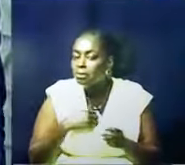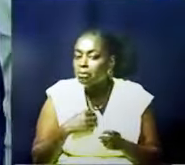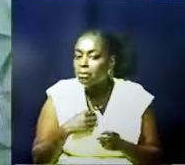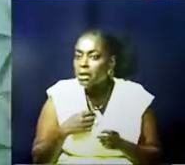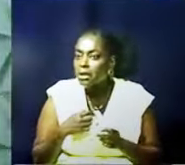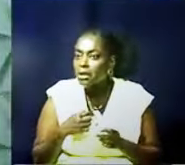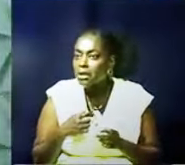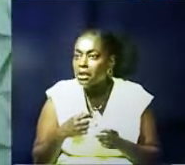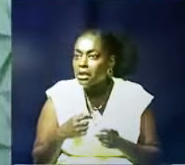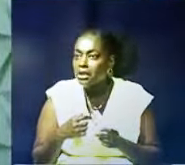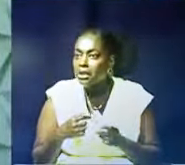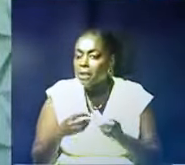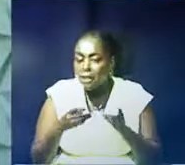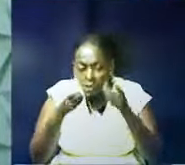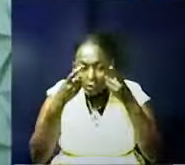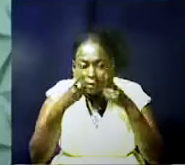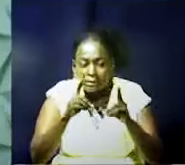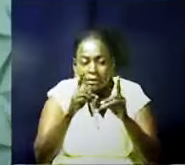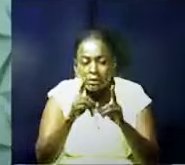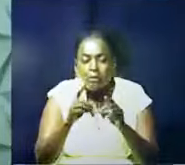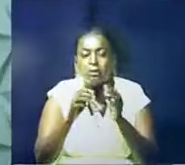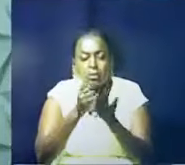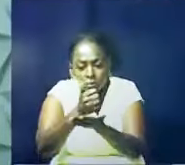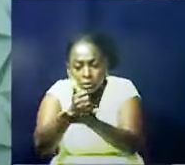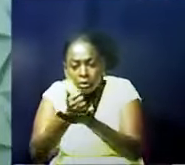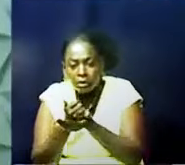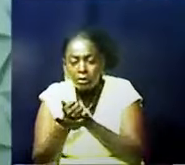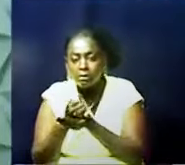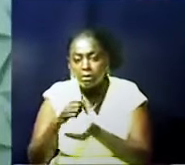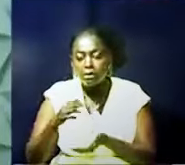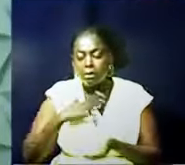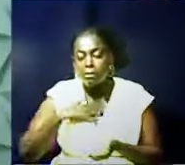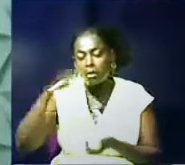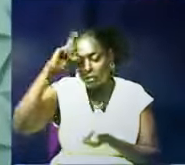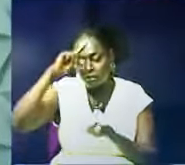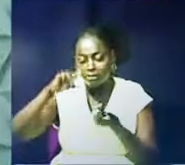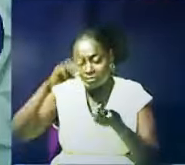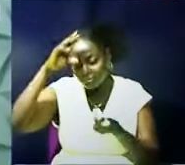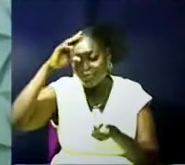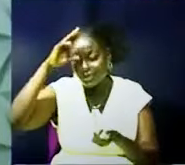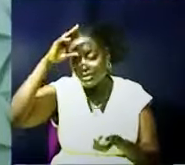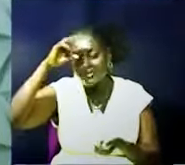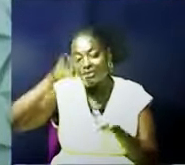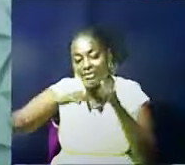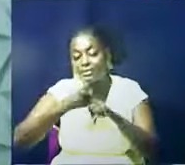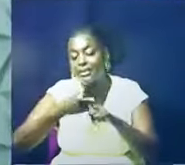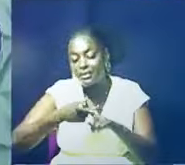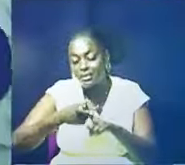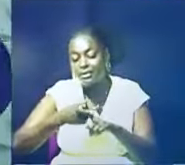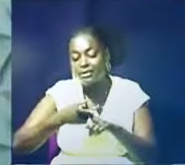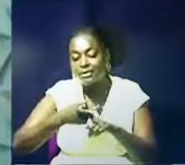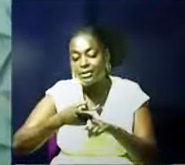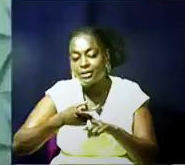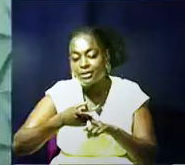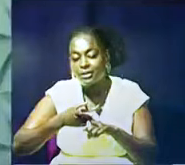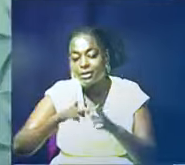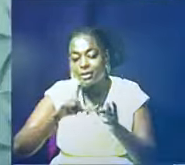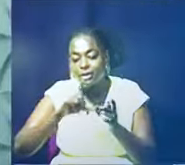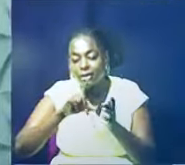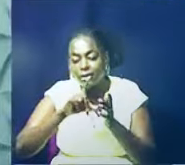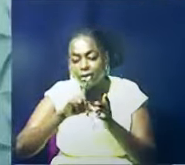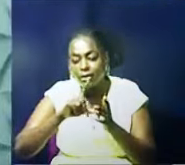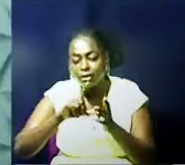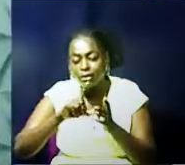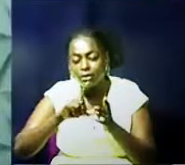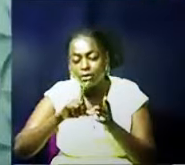with calf. Interview yourself, one and when you're bar or one and two. And a friend of mine also joined us. Now, Madame Fubi so be kind. For